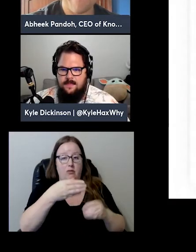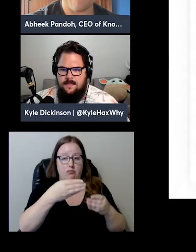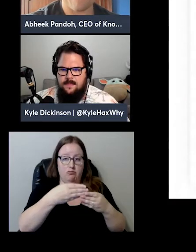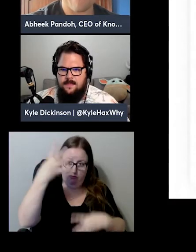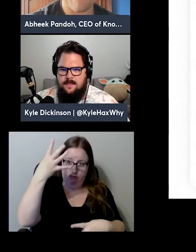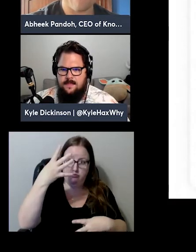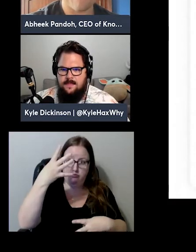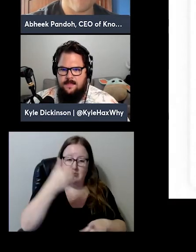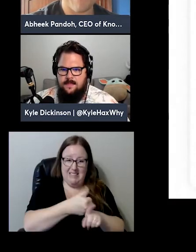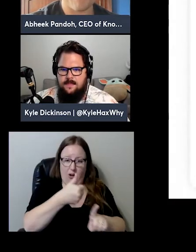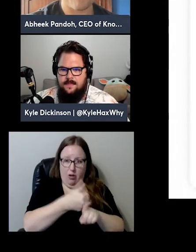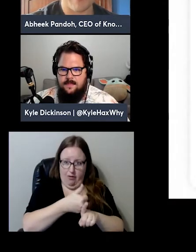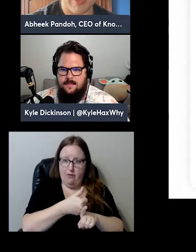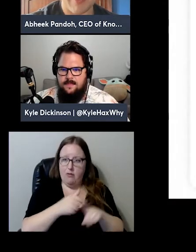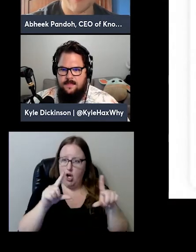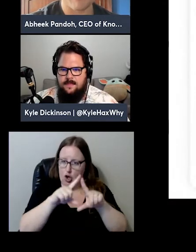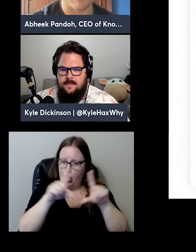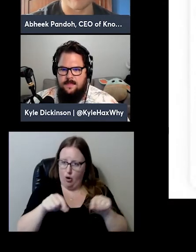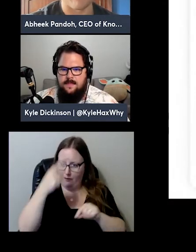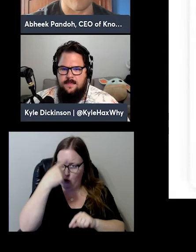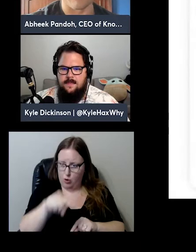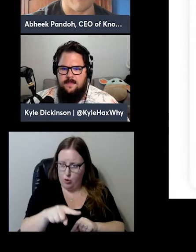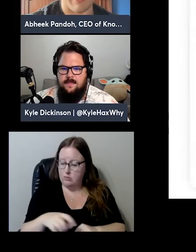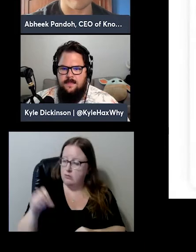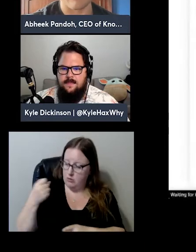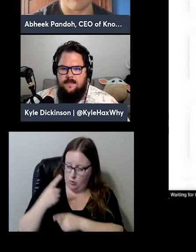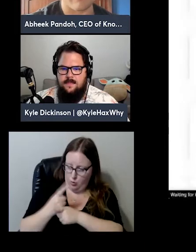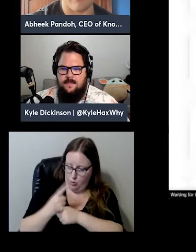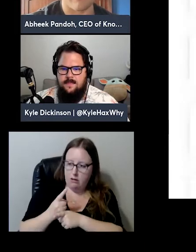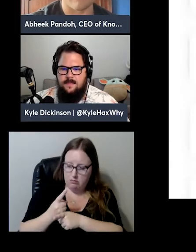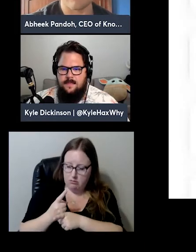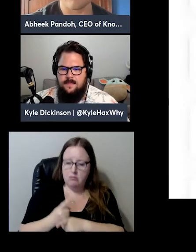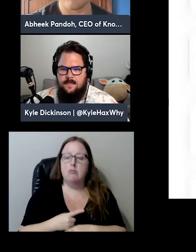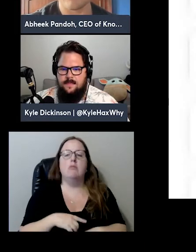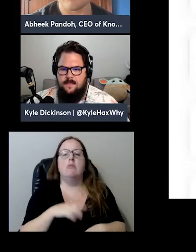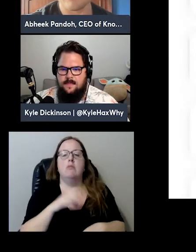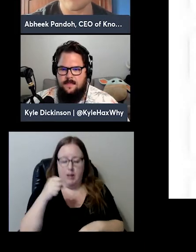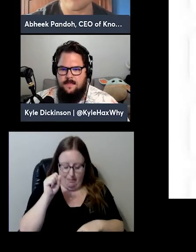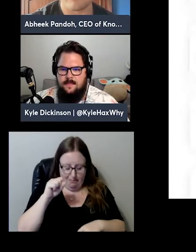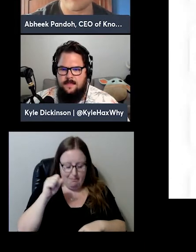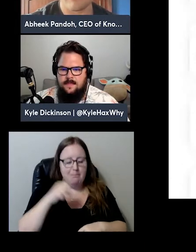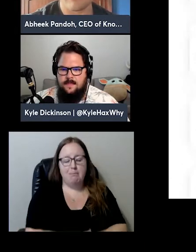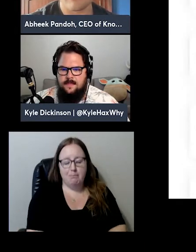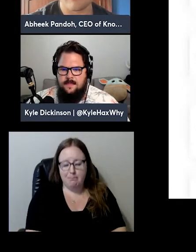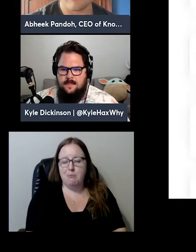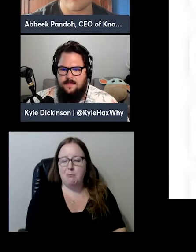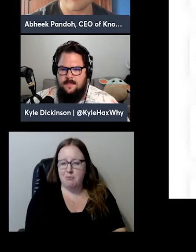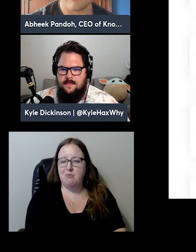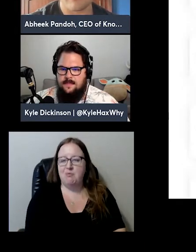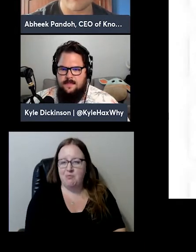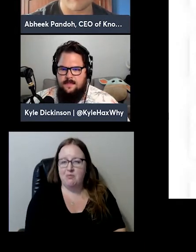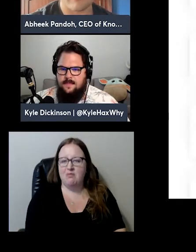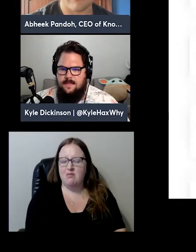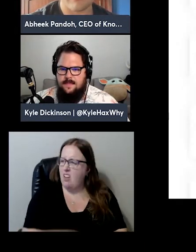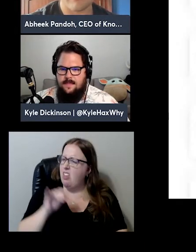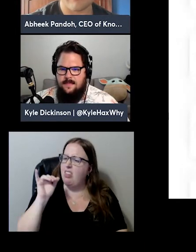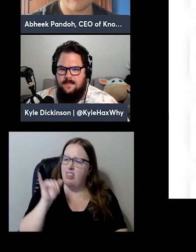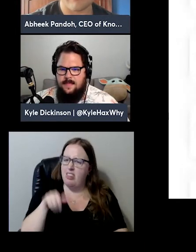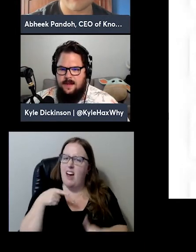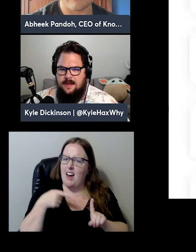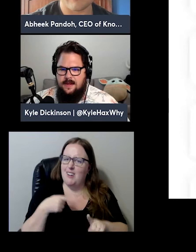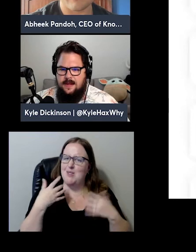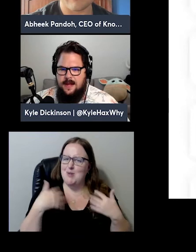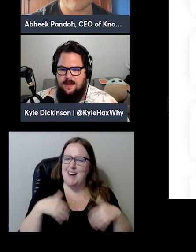it generated flashcards yeah. So you can automatically. always go back to these. Yeah, That is Wow. next